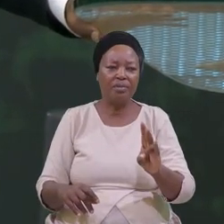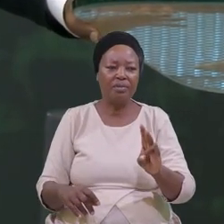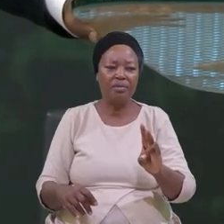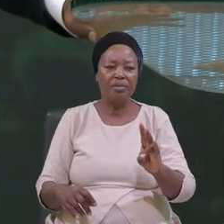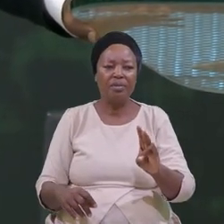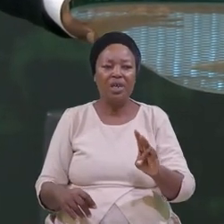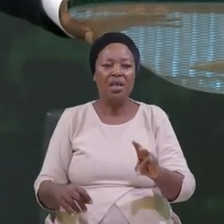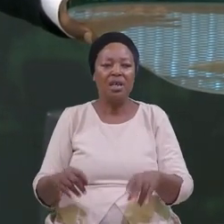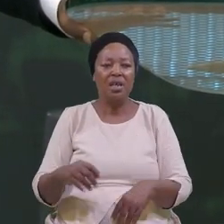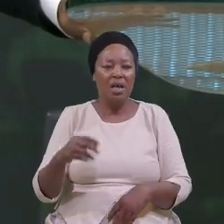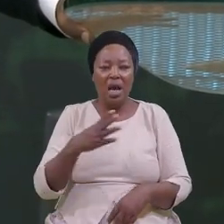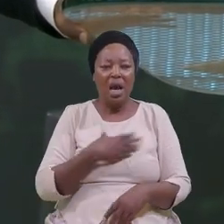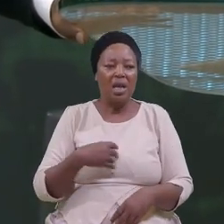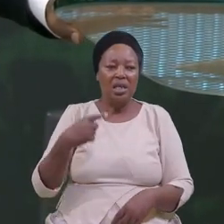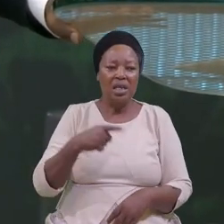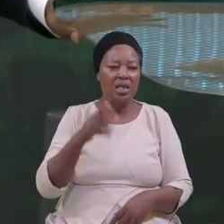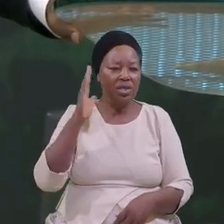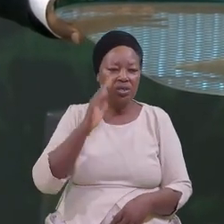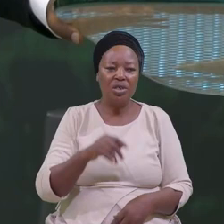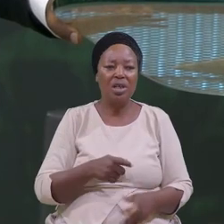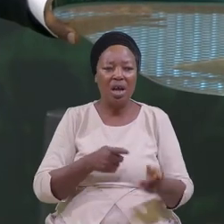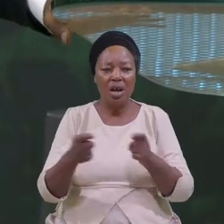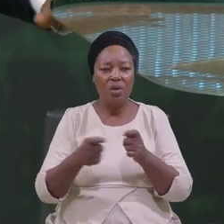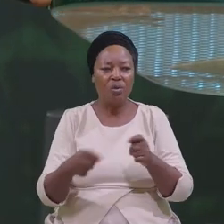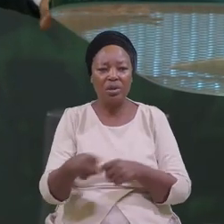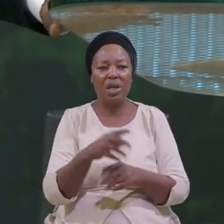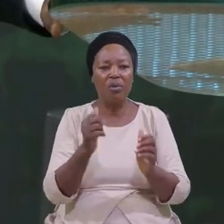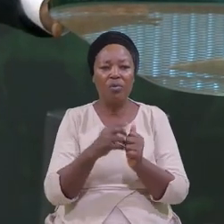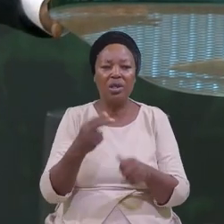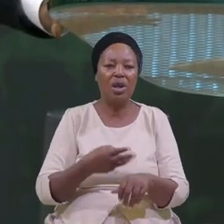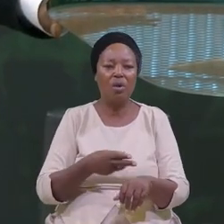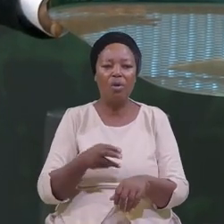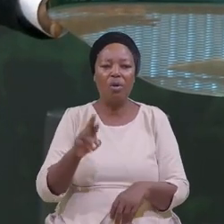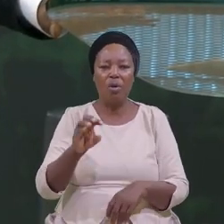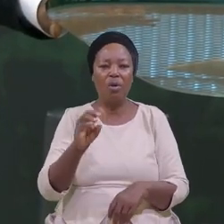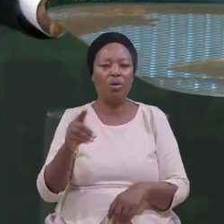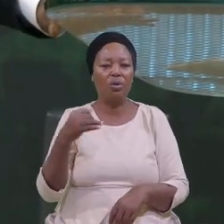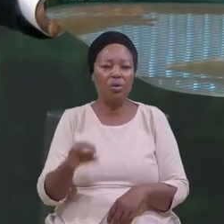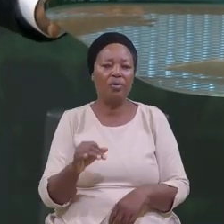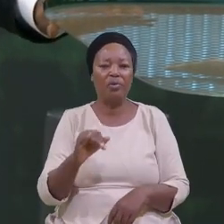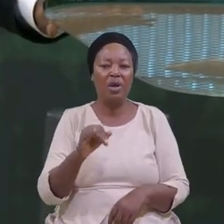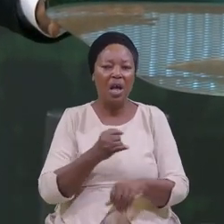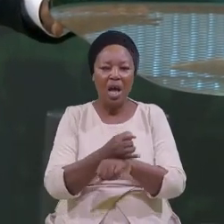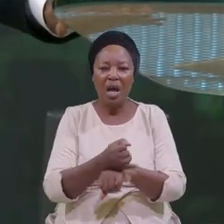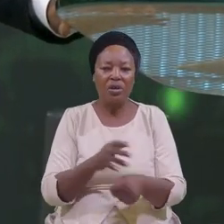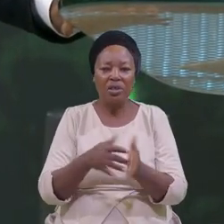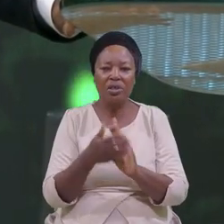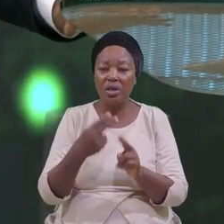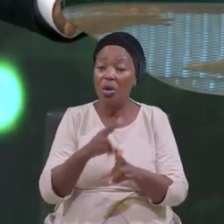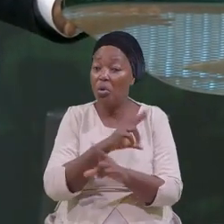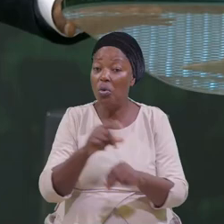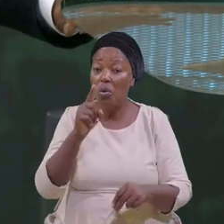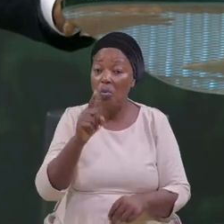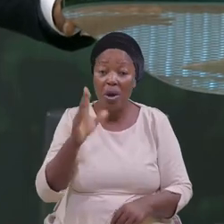27, he shall rule them with a rod of iron. Nobody will rule